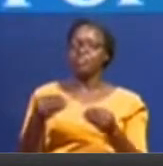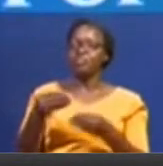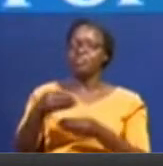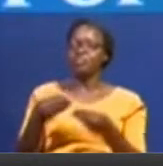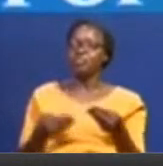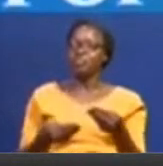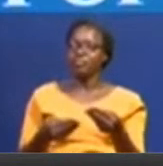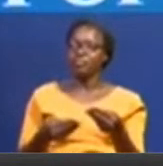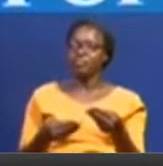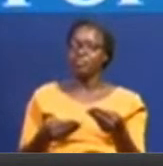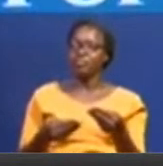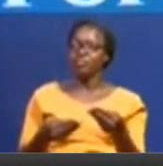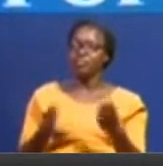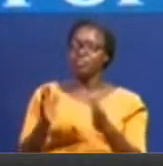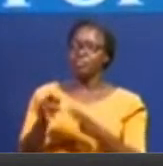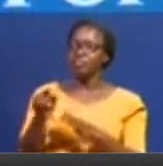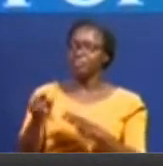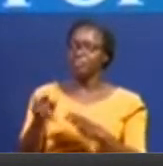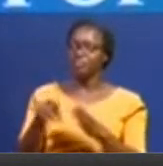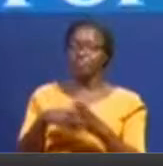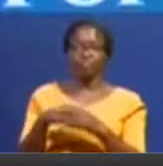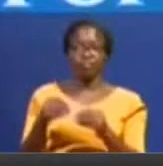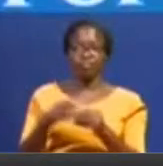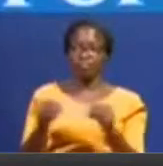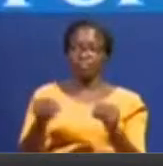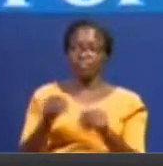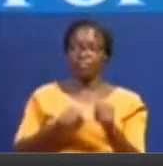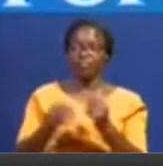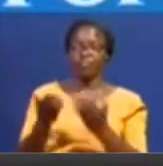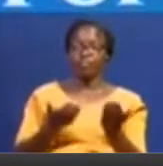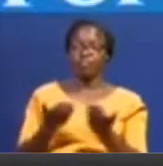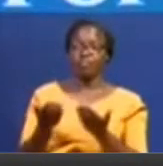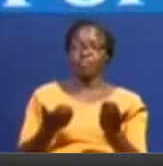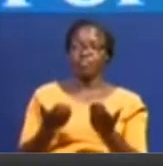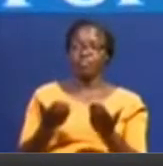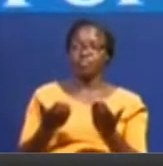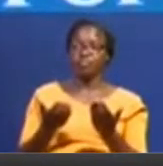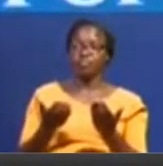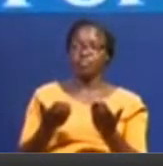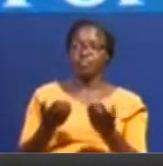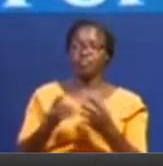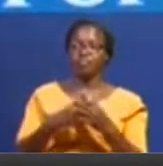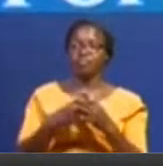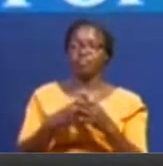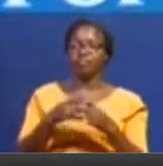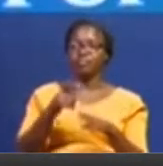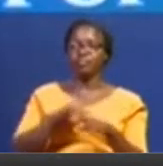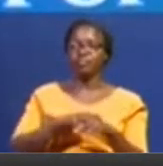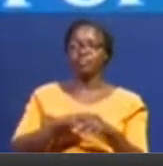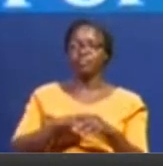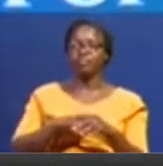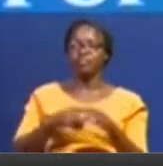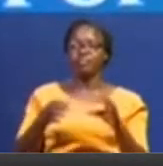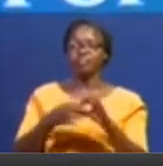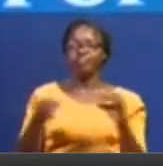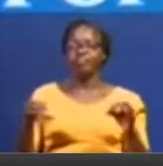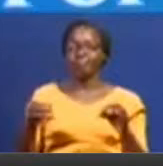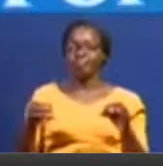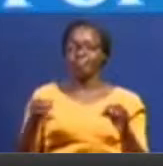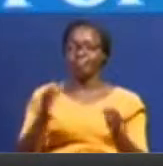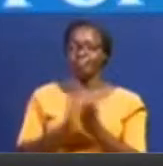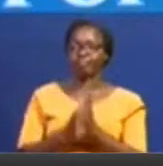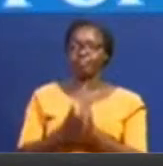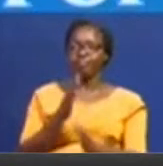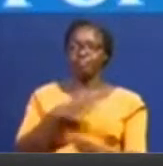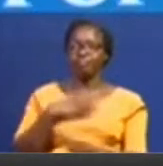as for this person to have comfort about the business that we were getting into. So when we had a disagreement, without